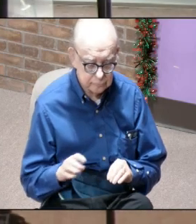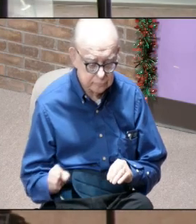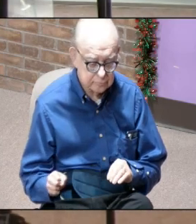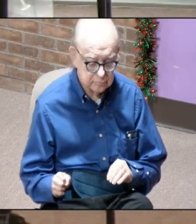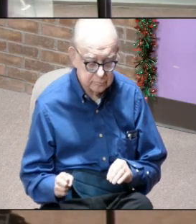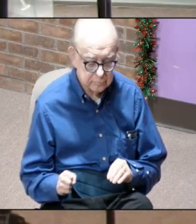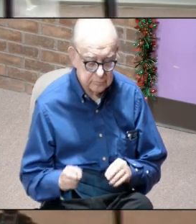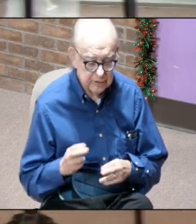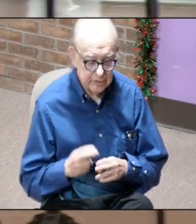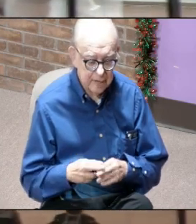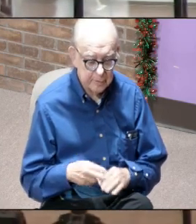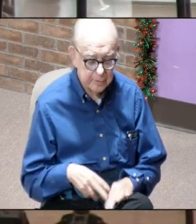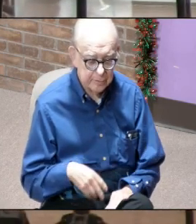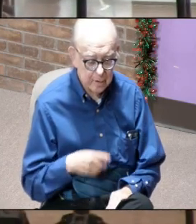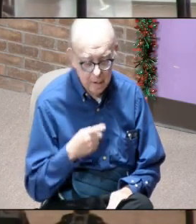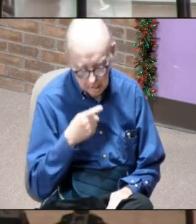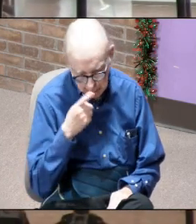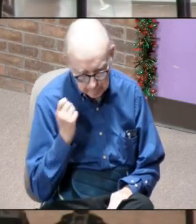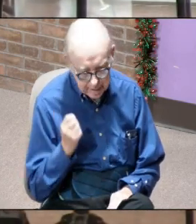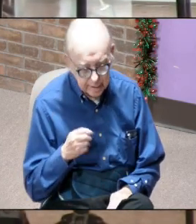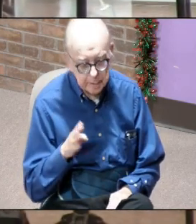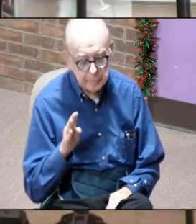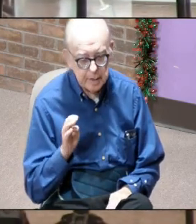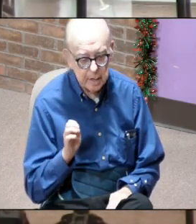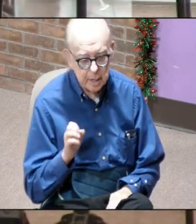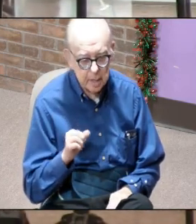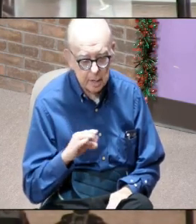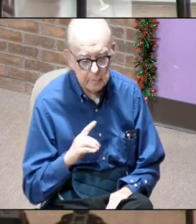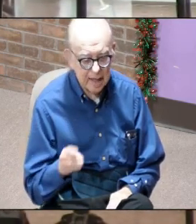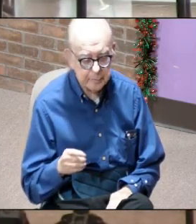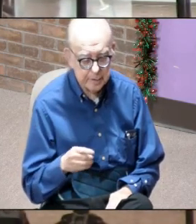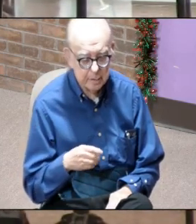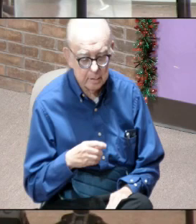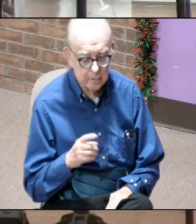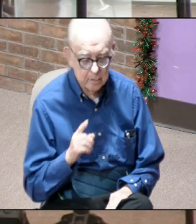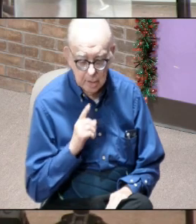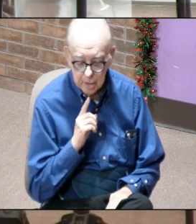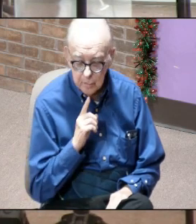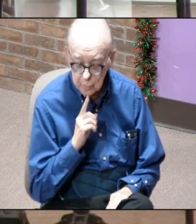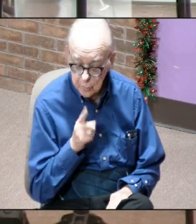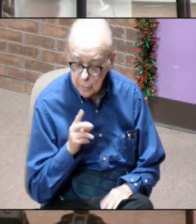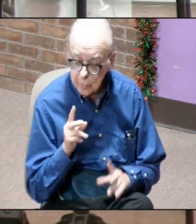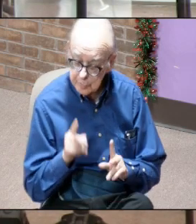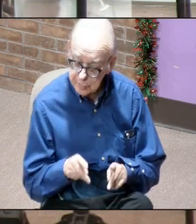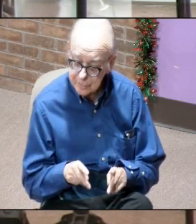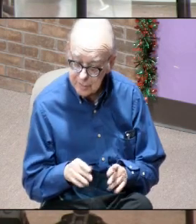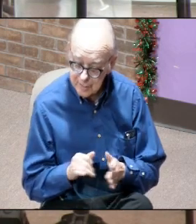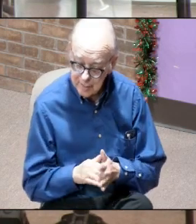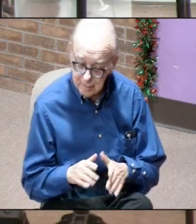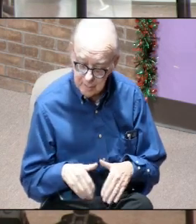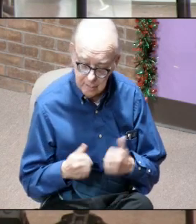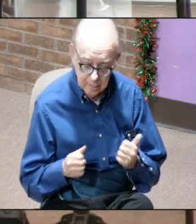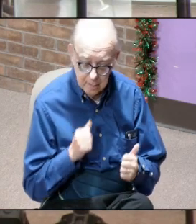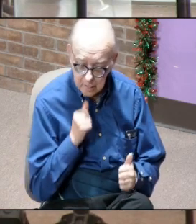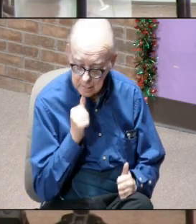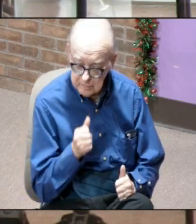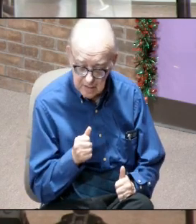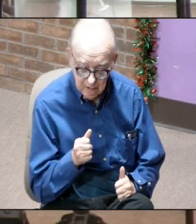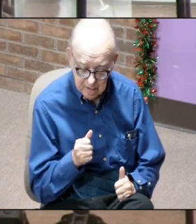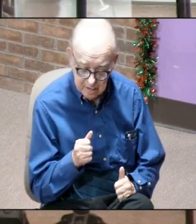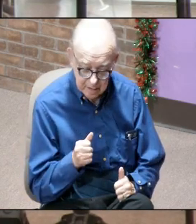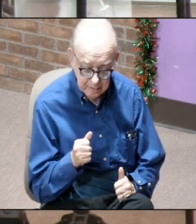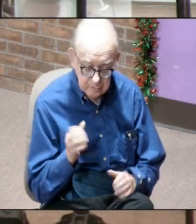Blackbeard. You all heard of him? Okay. He was a real person. This is not a